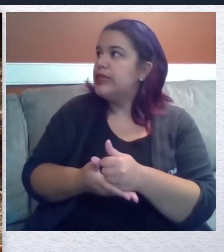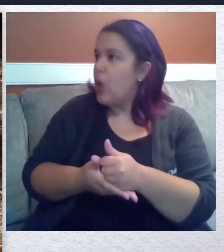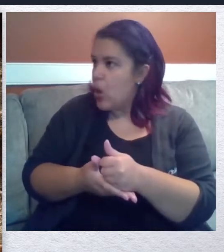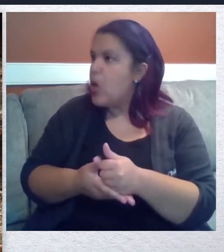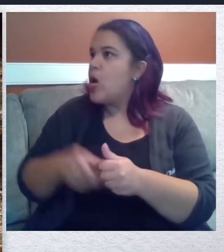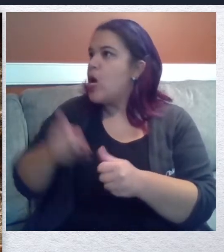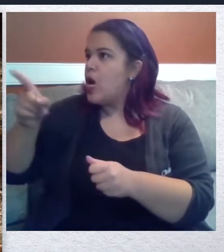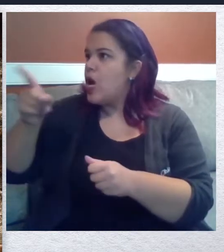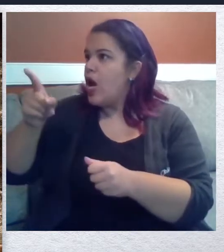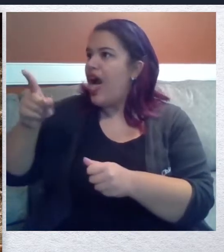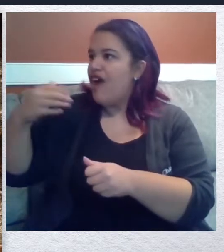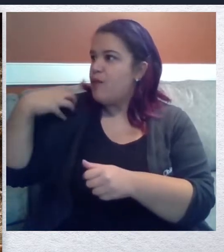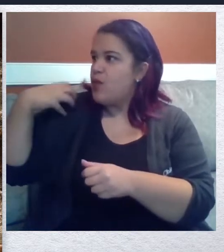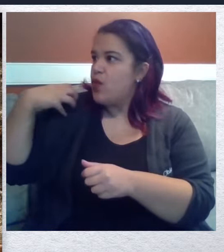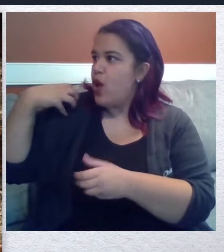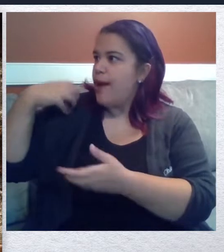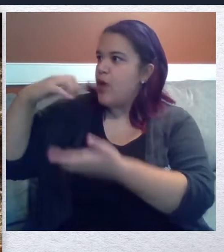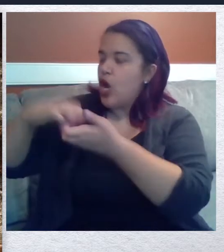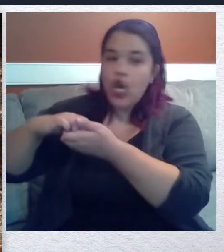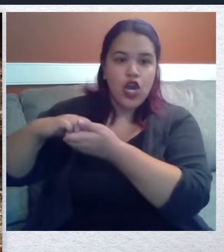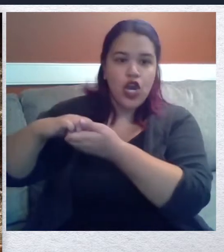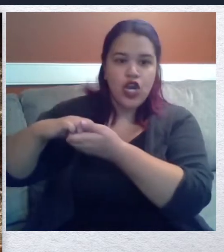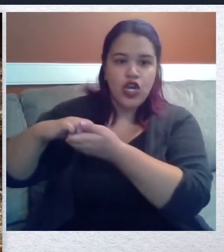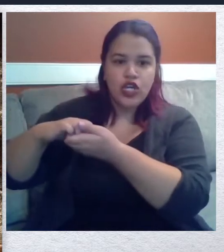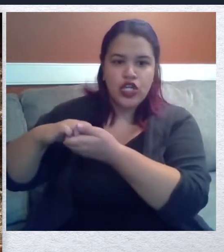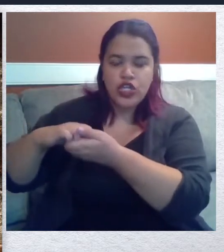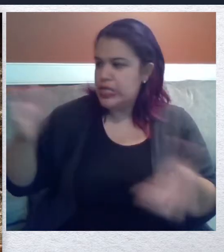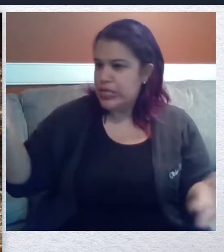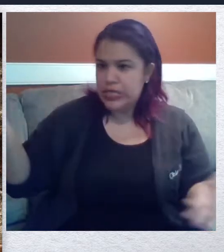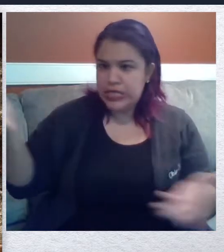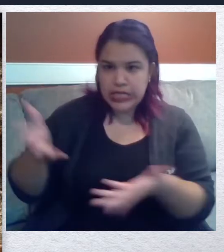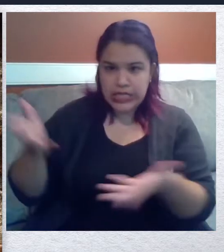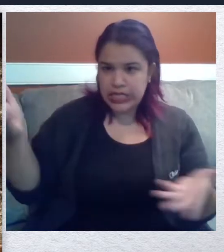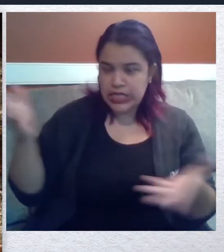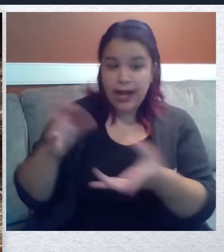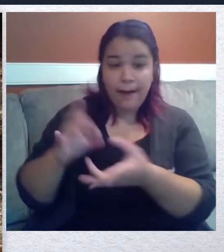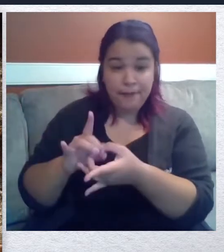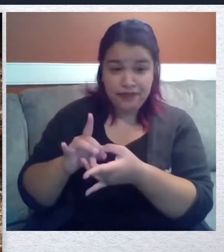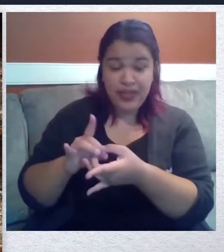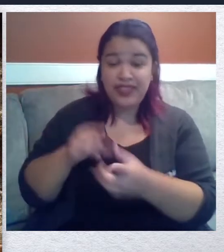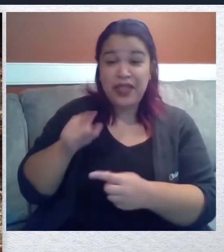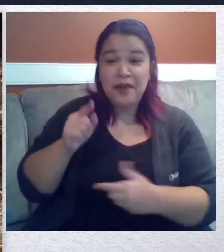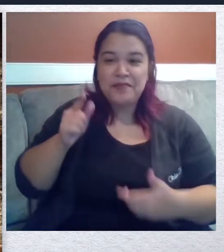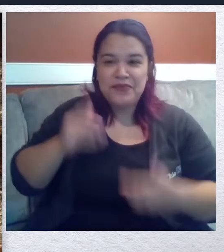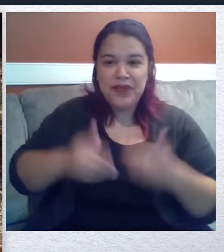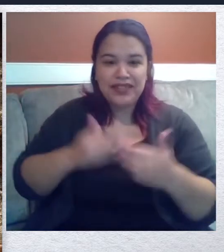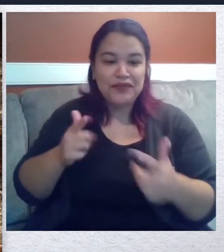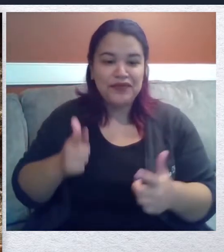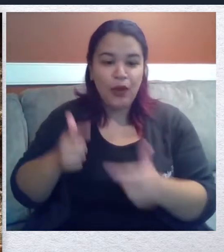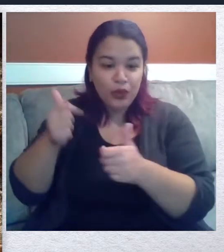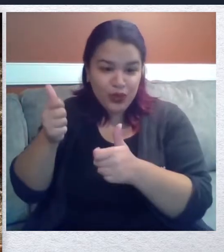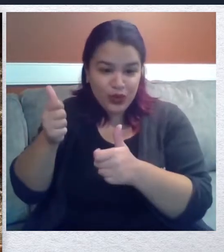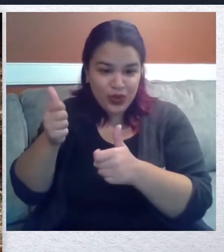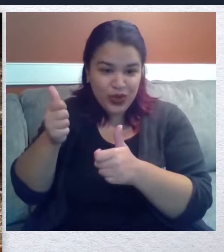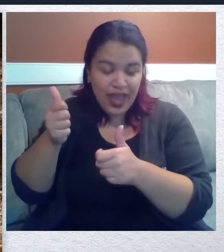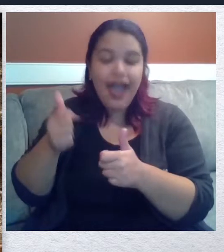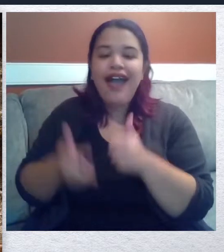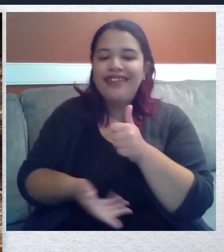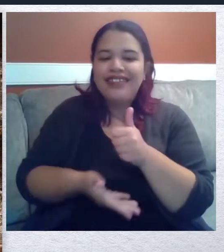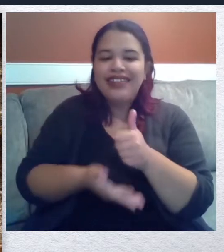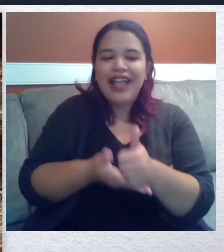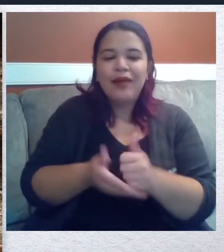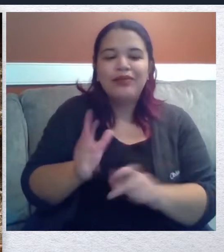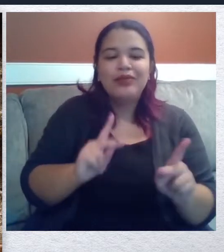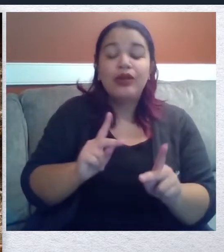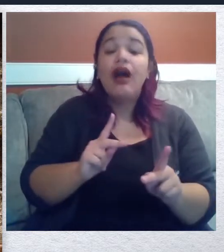also excited about the information we will be sharing with all of you today. Before we dive into the actual content of the